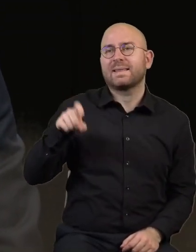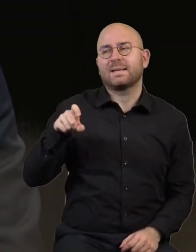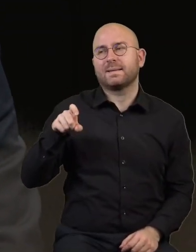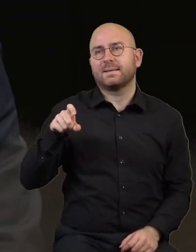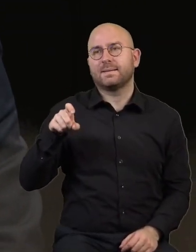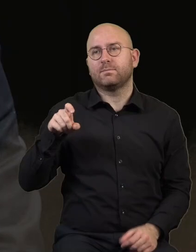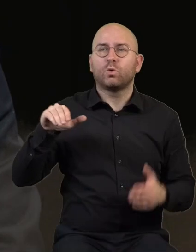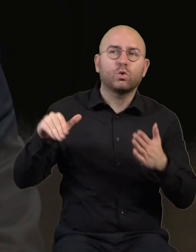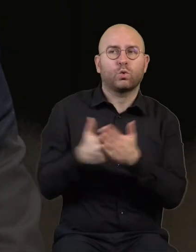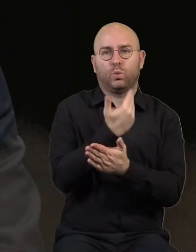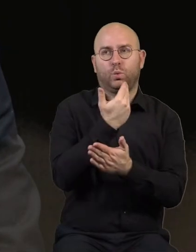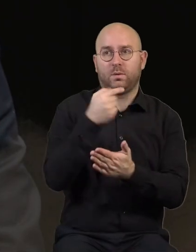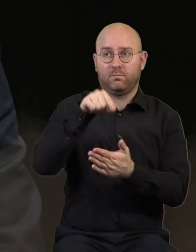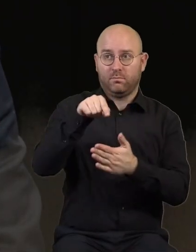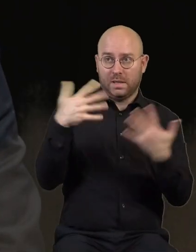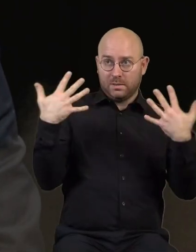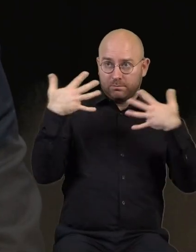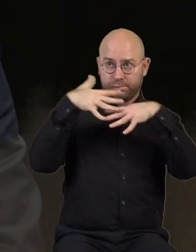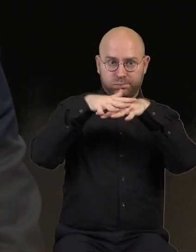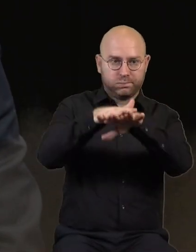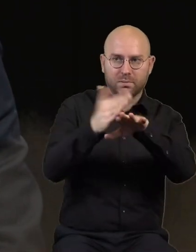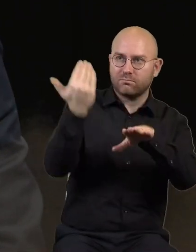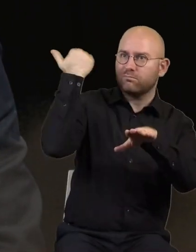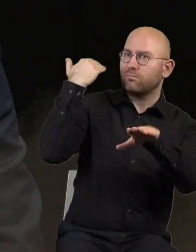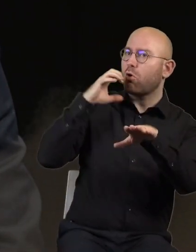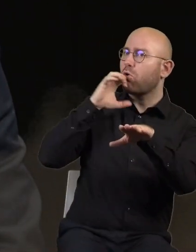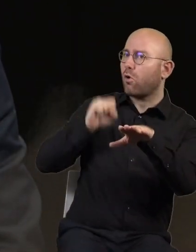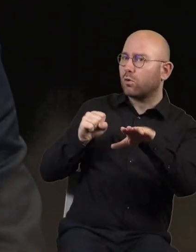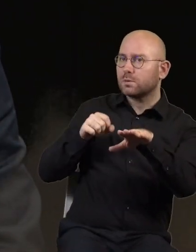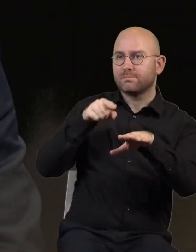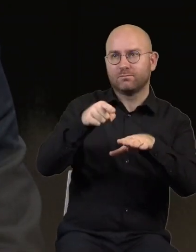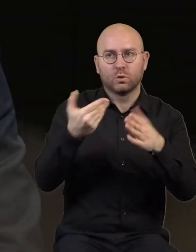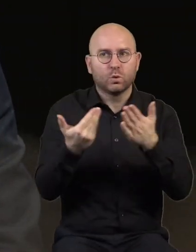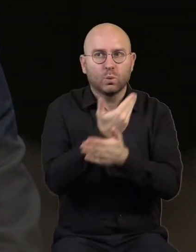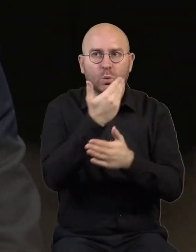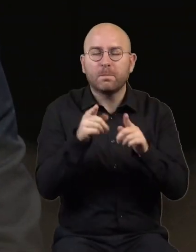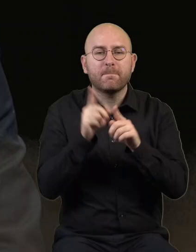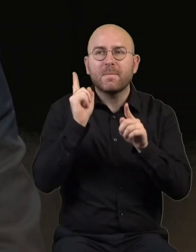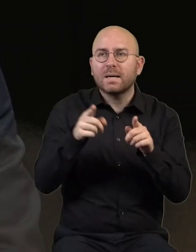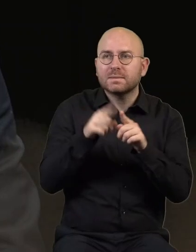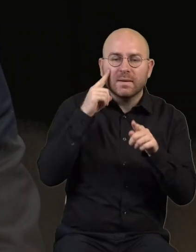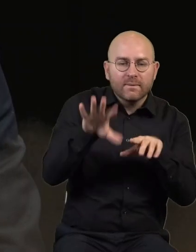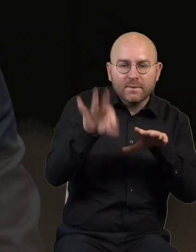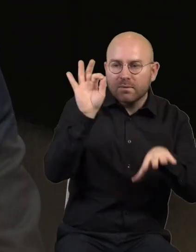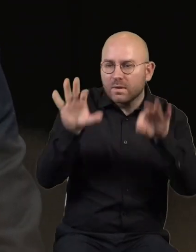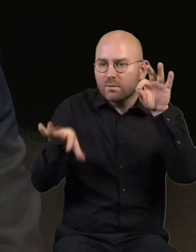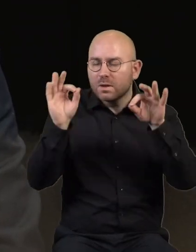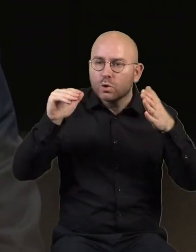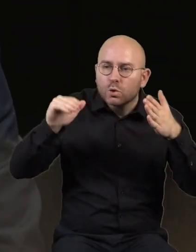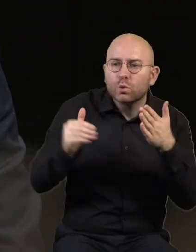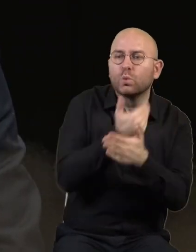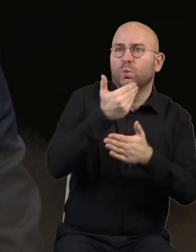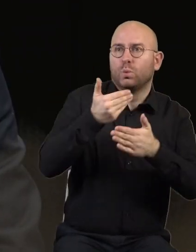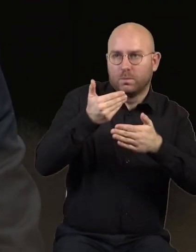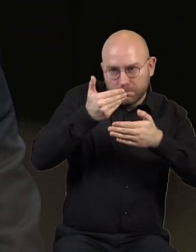approach and implement in the framework of cohesion policy all activities meeting